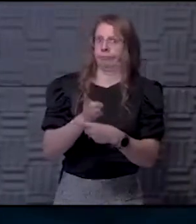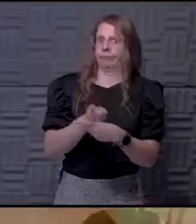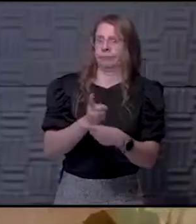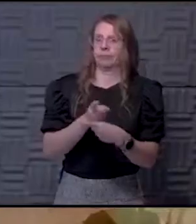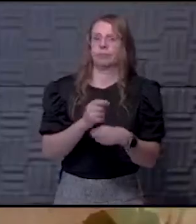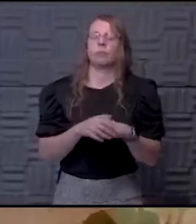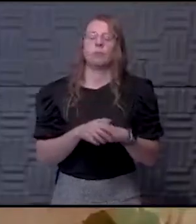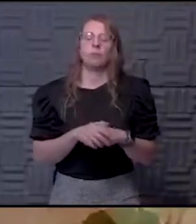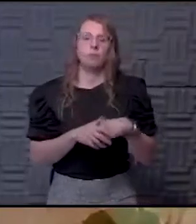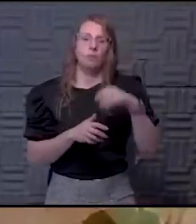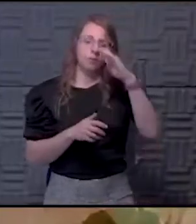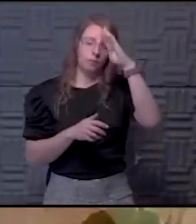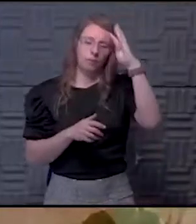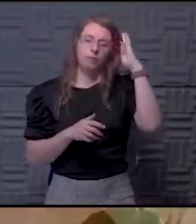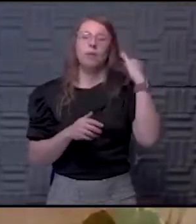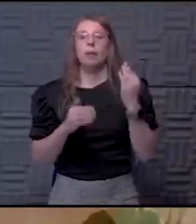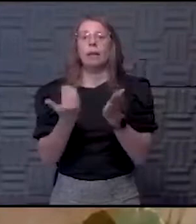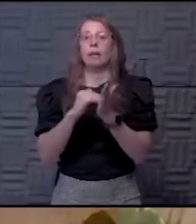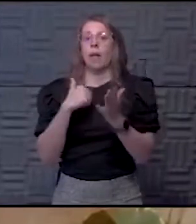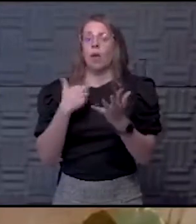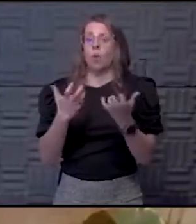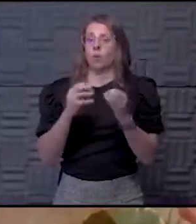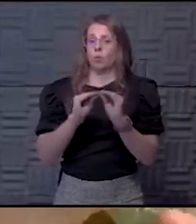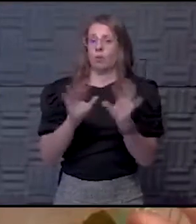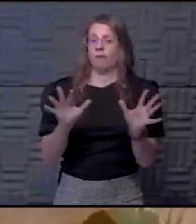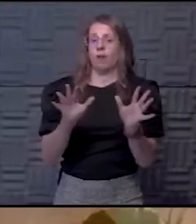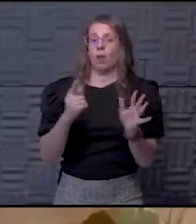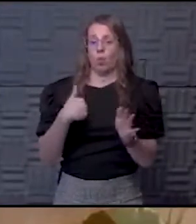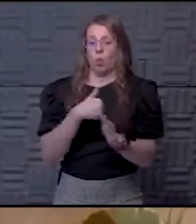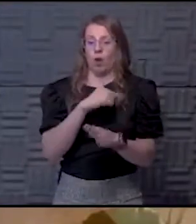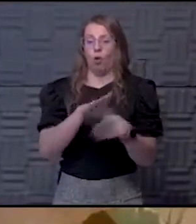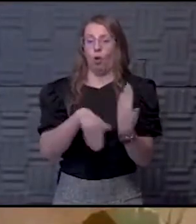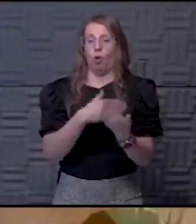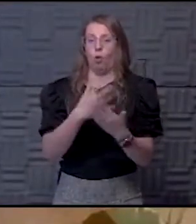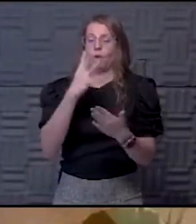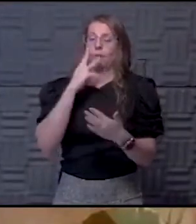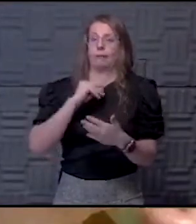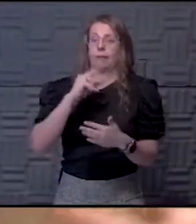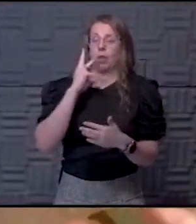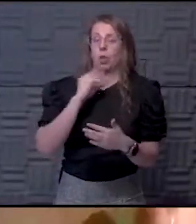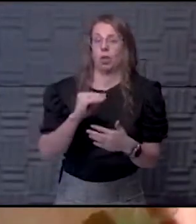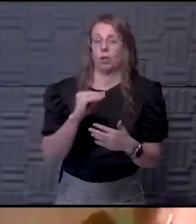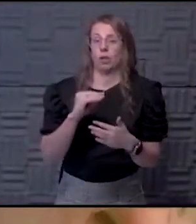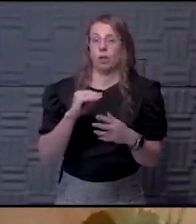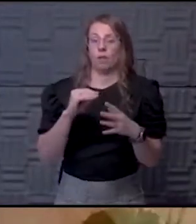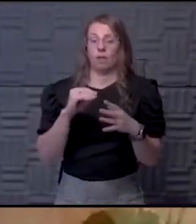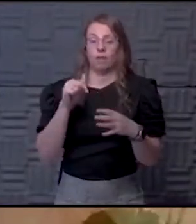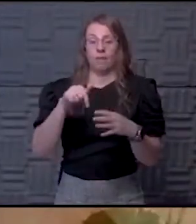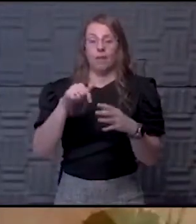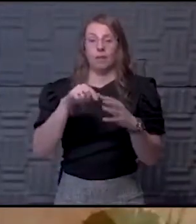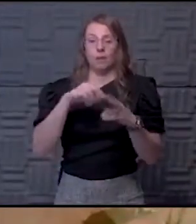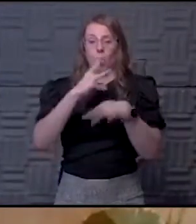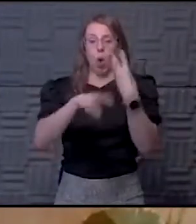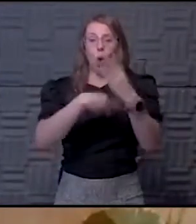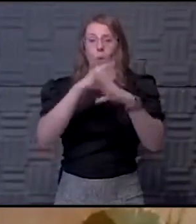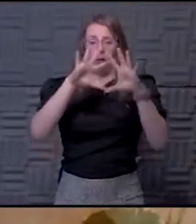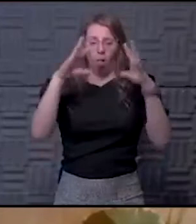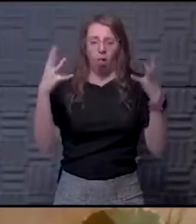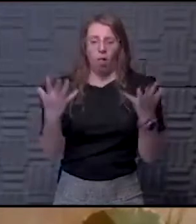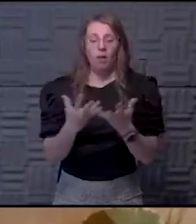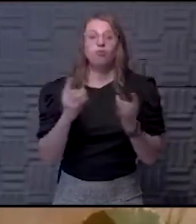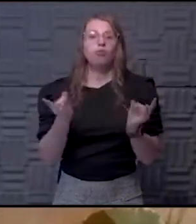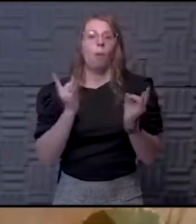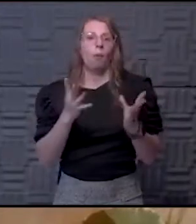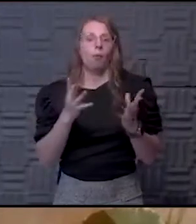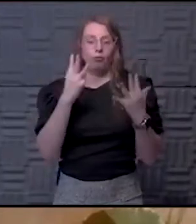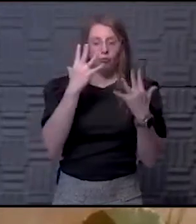So, I want to clarify, we are all experiencing this global trauma. We are all experiencing